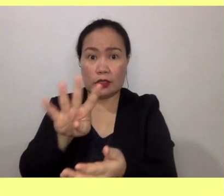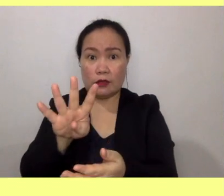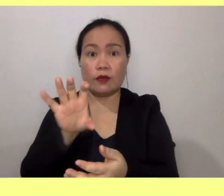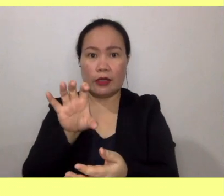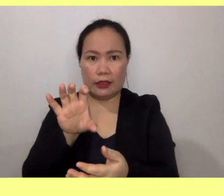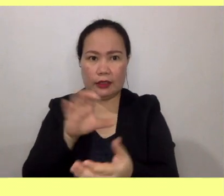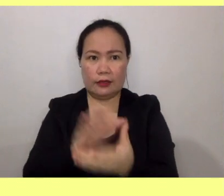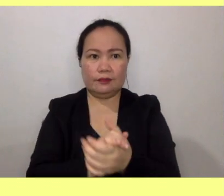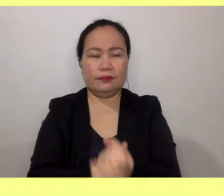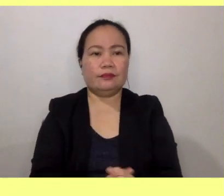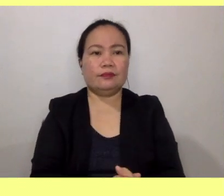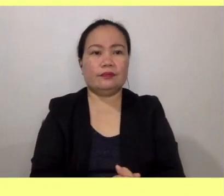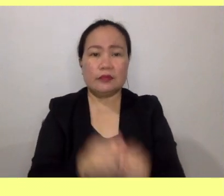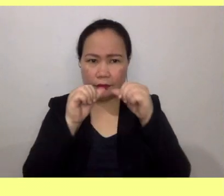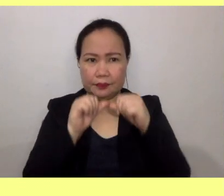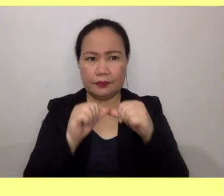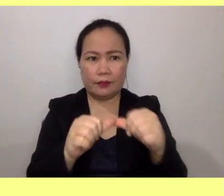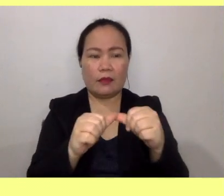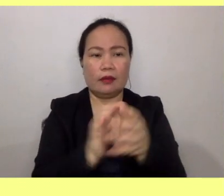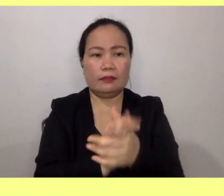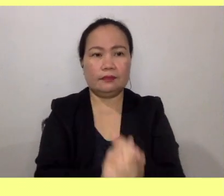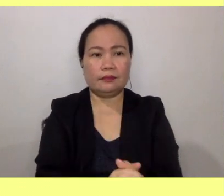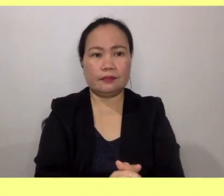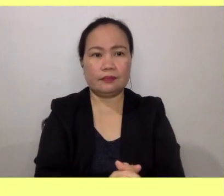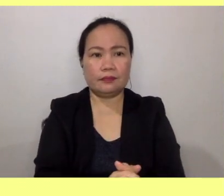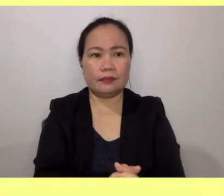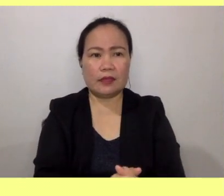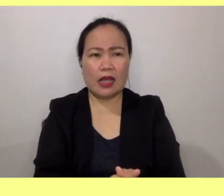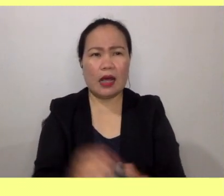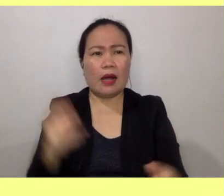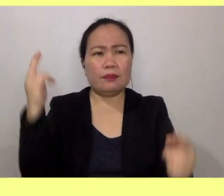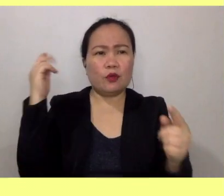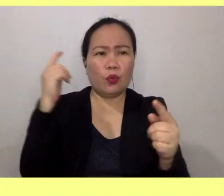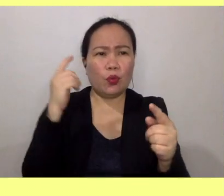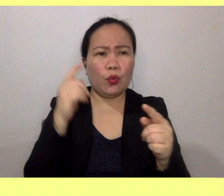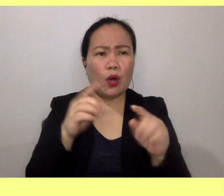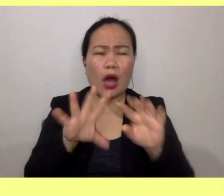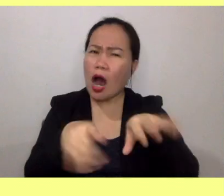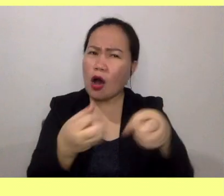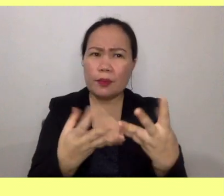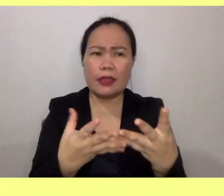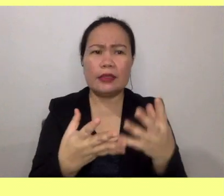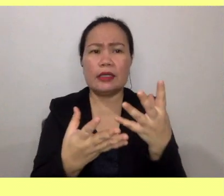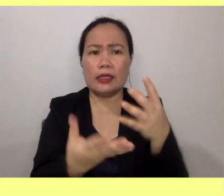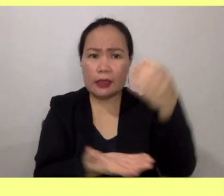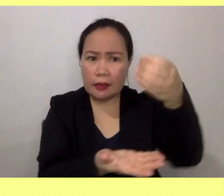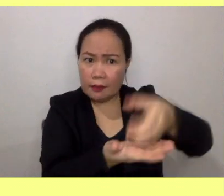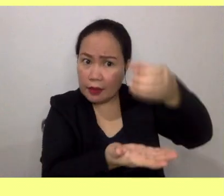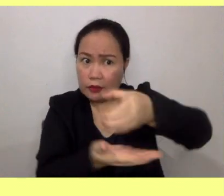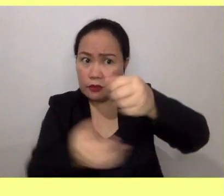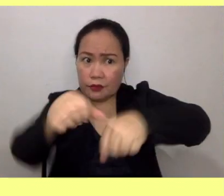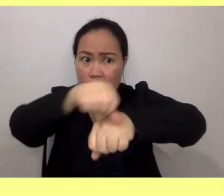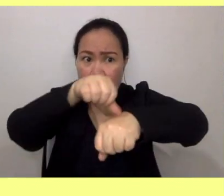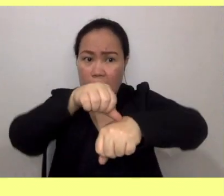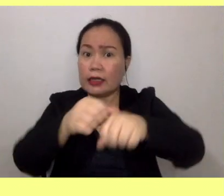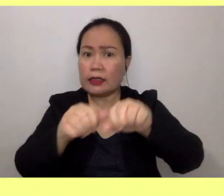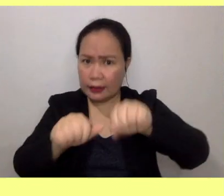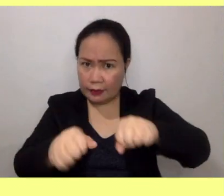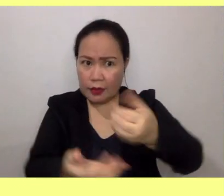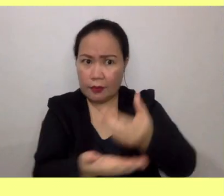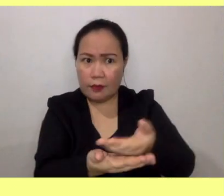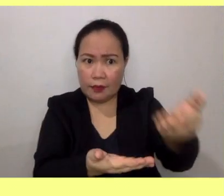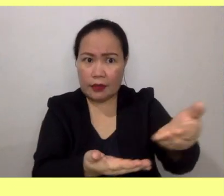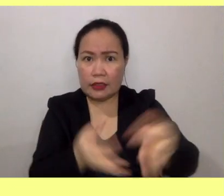our inequality. Let's have question number 2. Up to how many bottles of alcohol can be